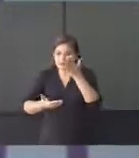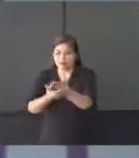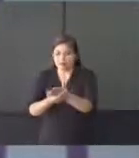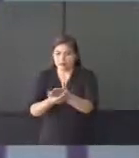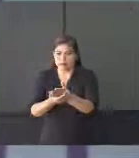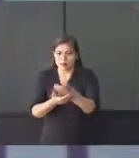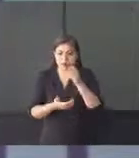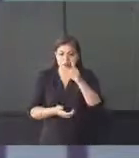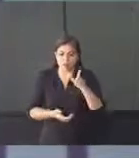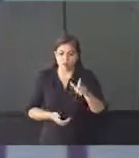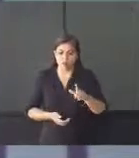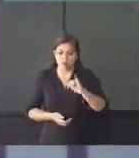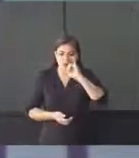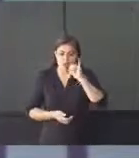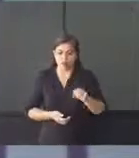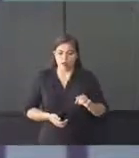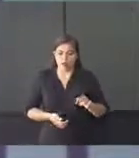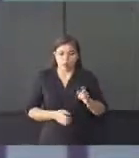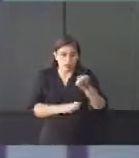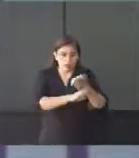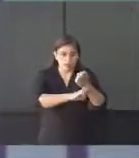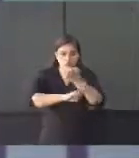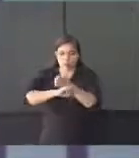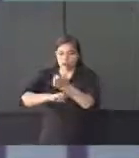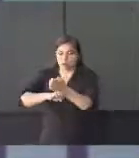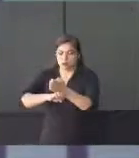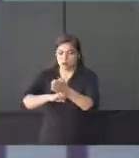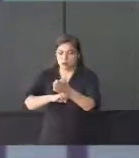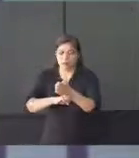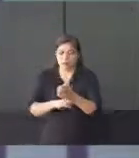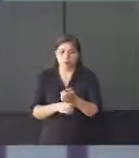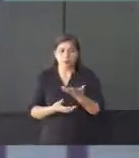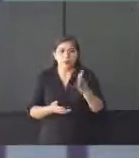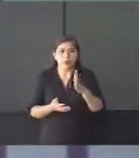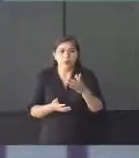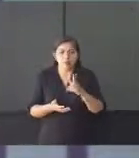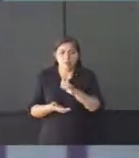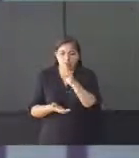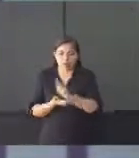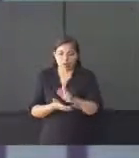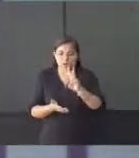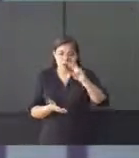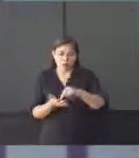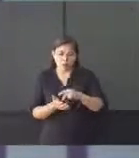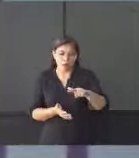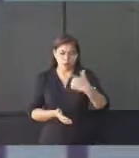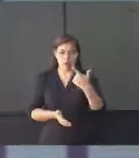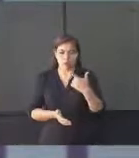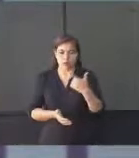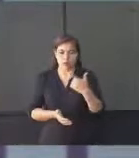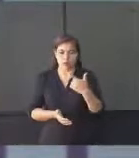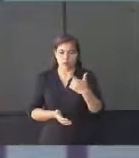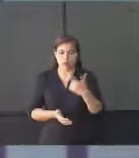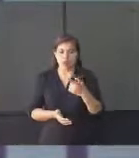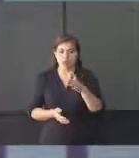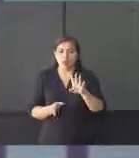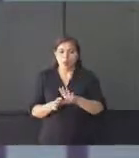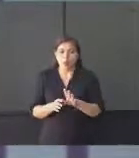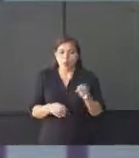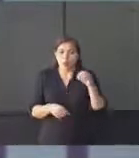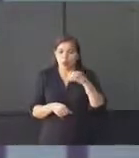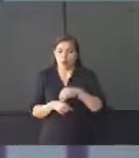to get to the bodies of government. You were talking about the law of